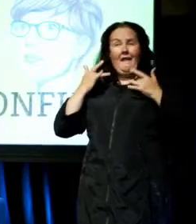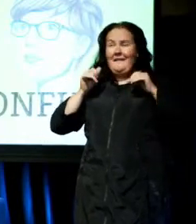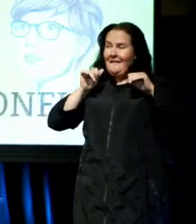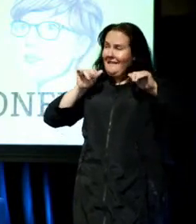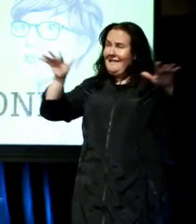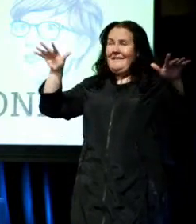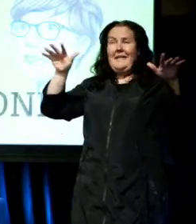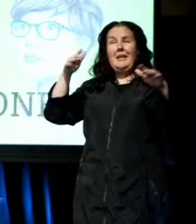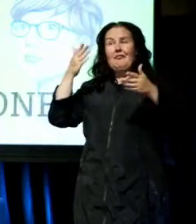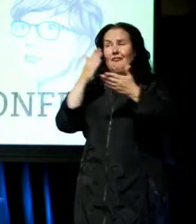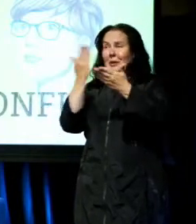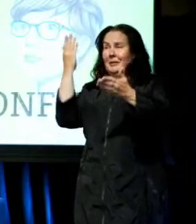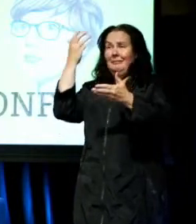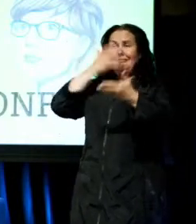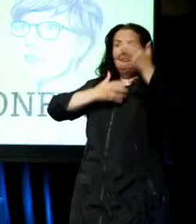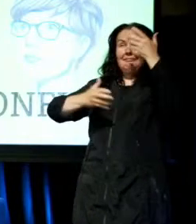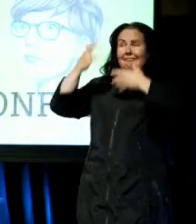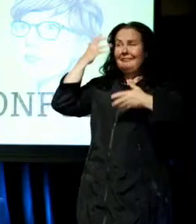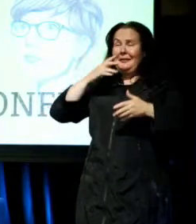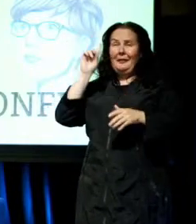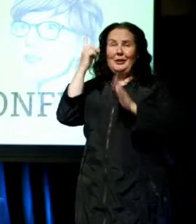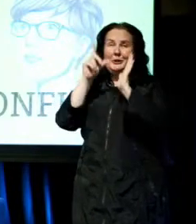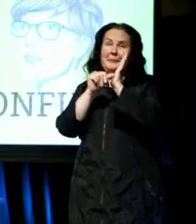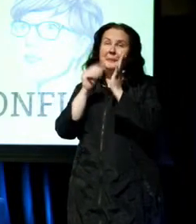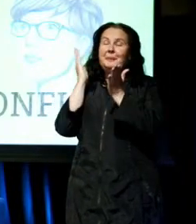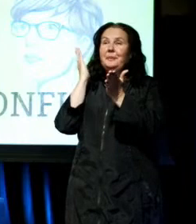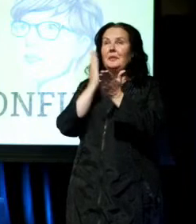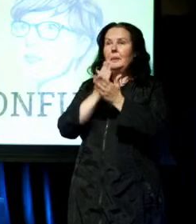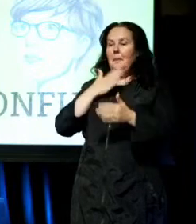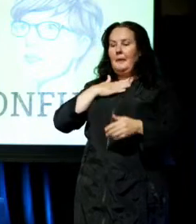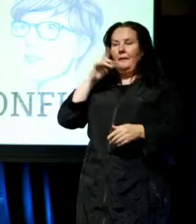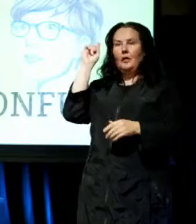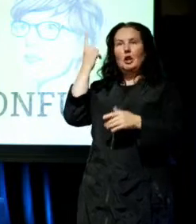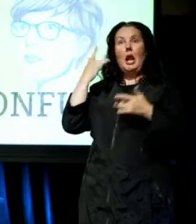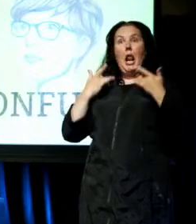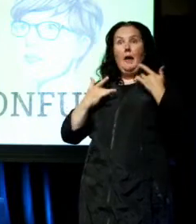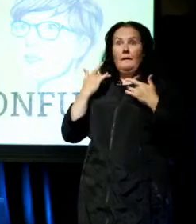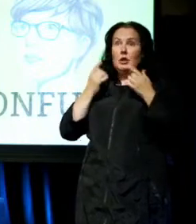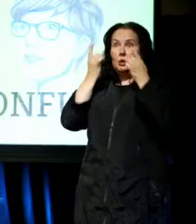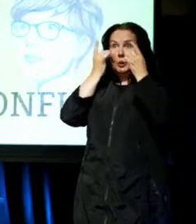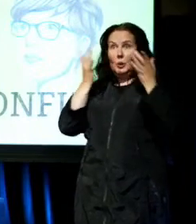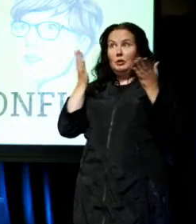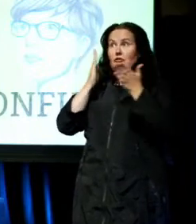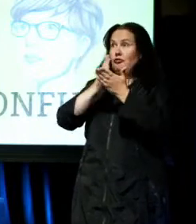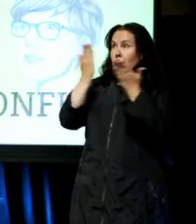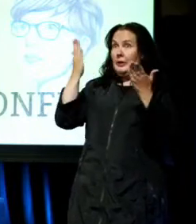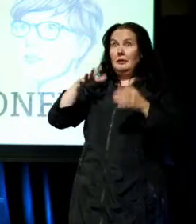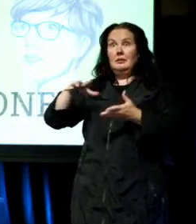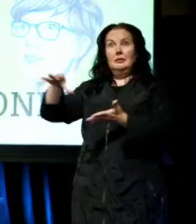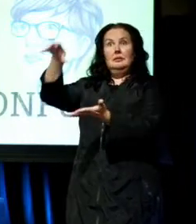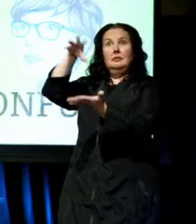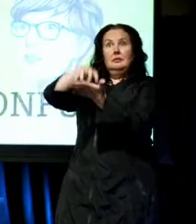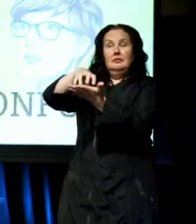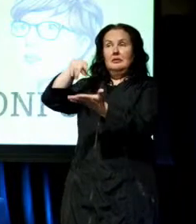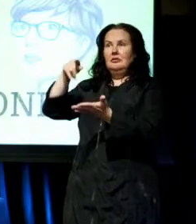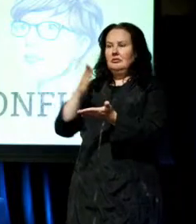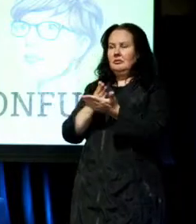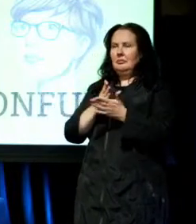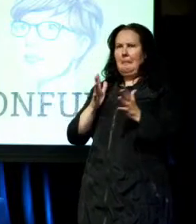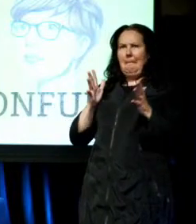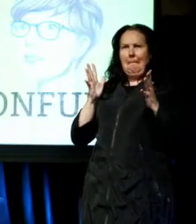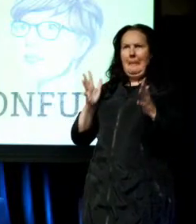That's right. This is my first live show in a real life venue. It's very strange to be out of my